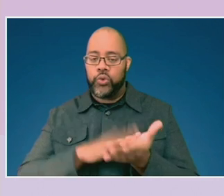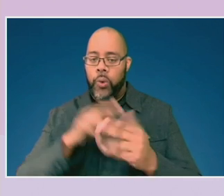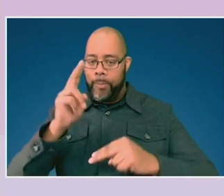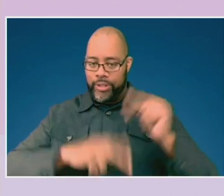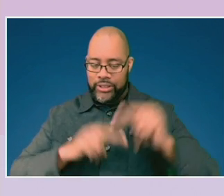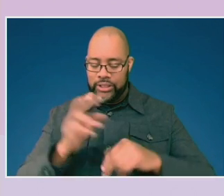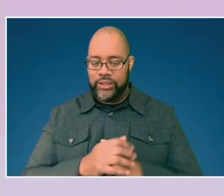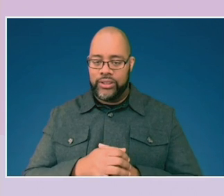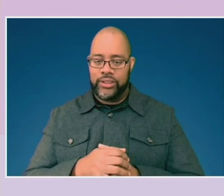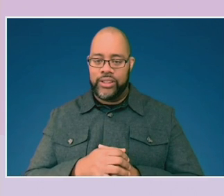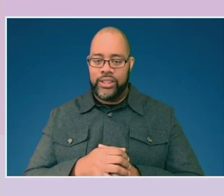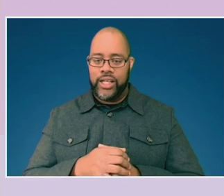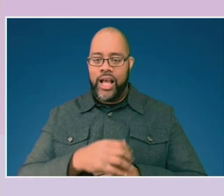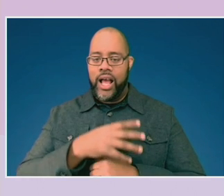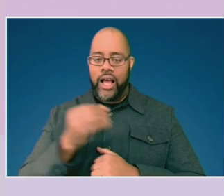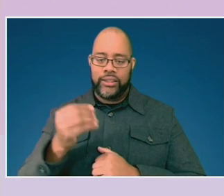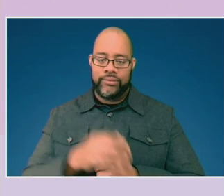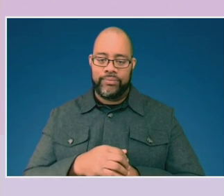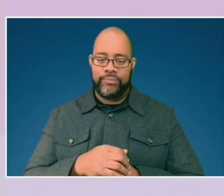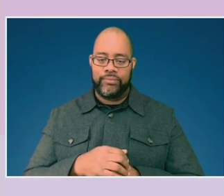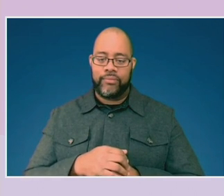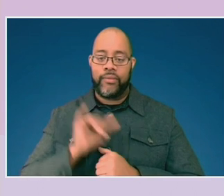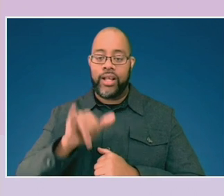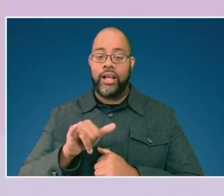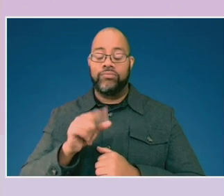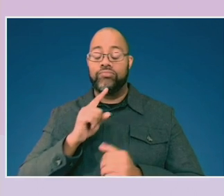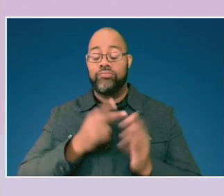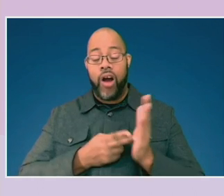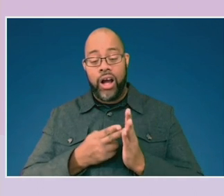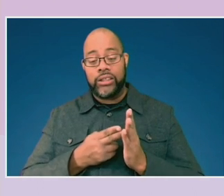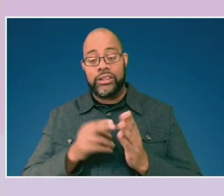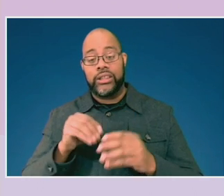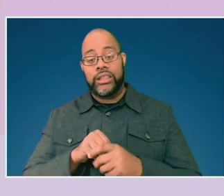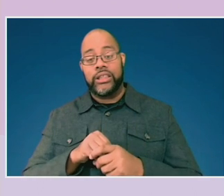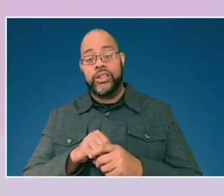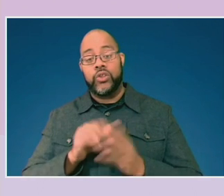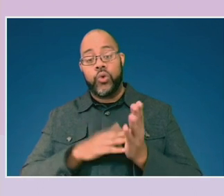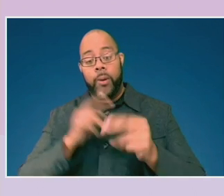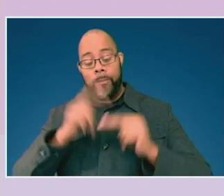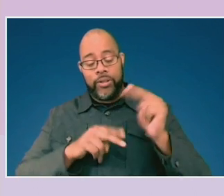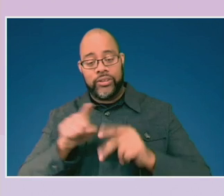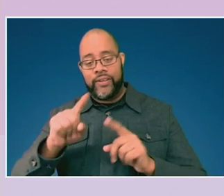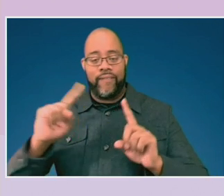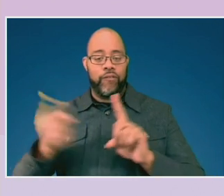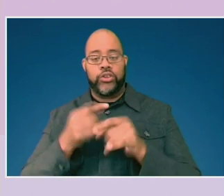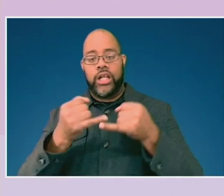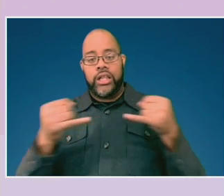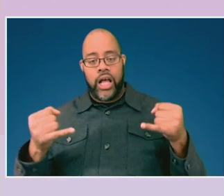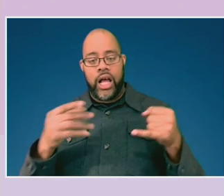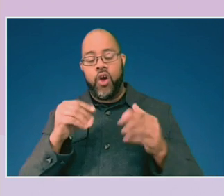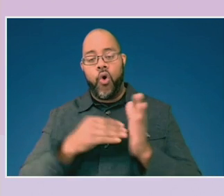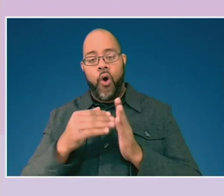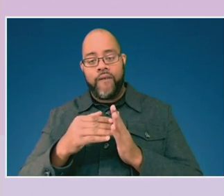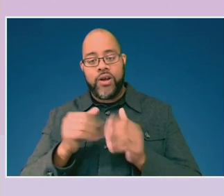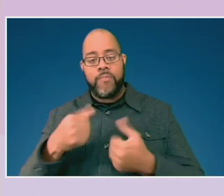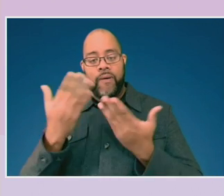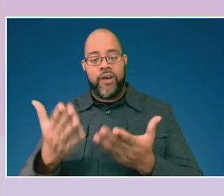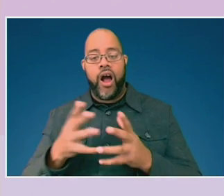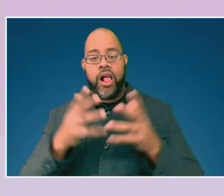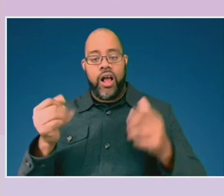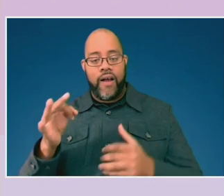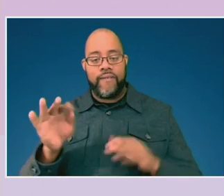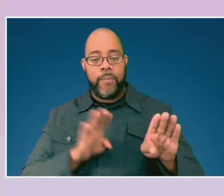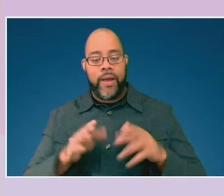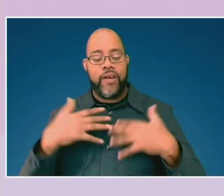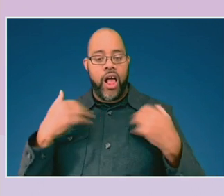and that in fact, in many school buildings, they are the first line and often providing a lot of behavioral